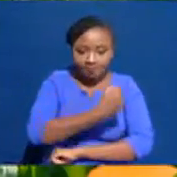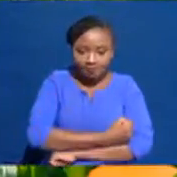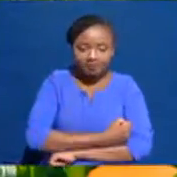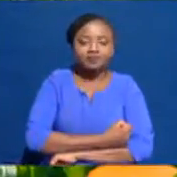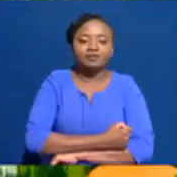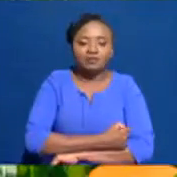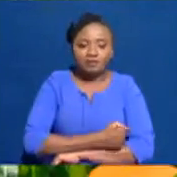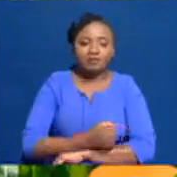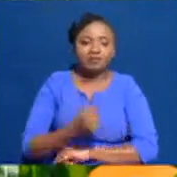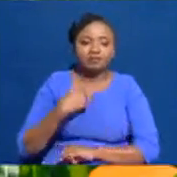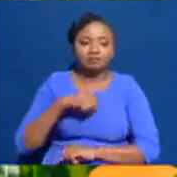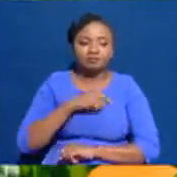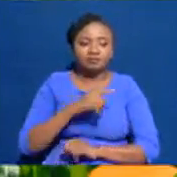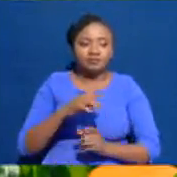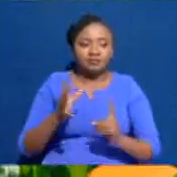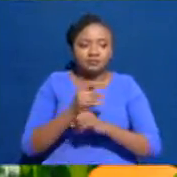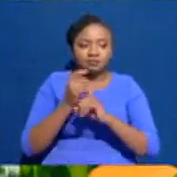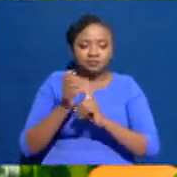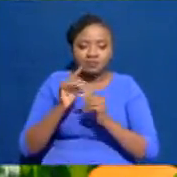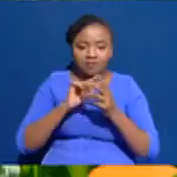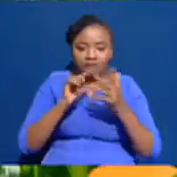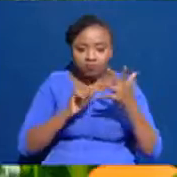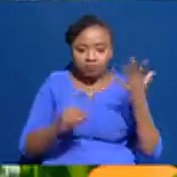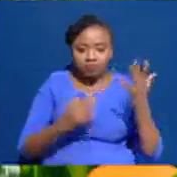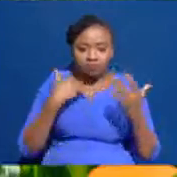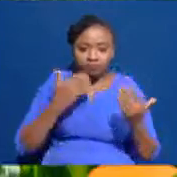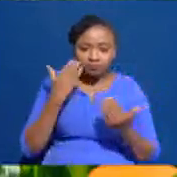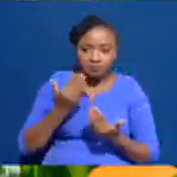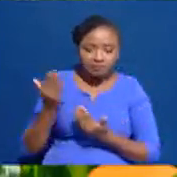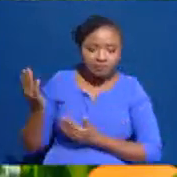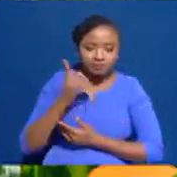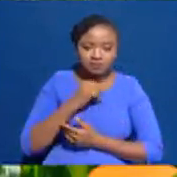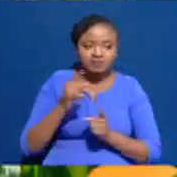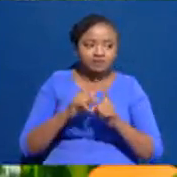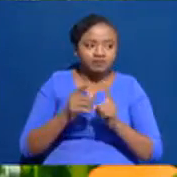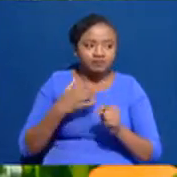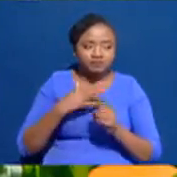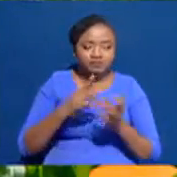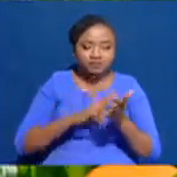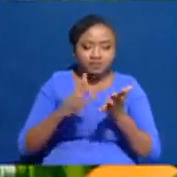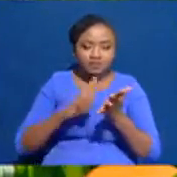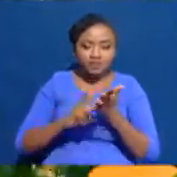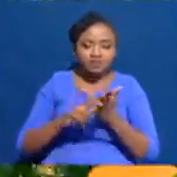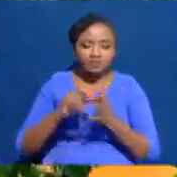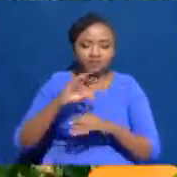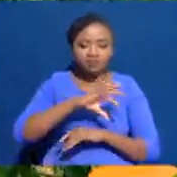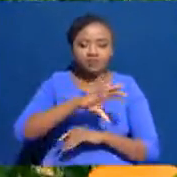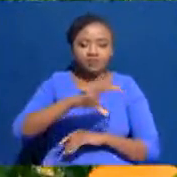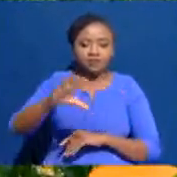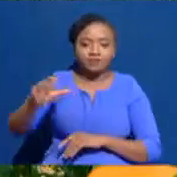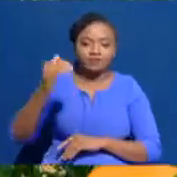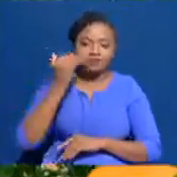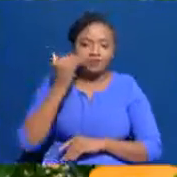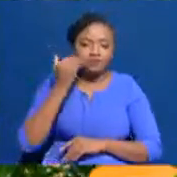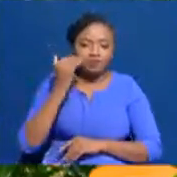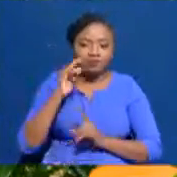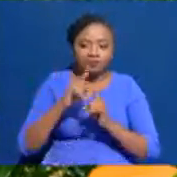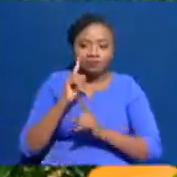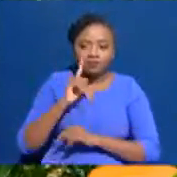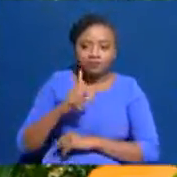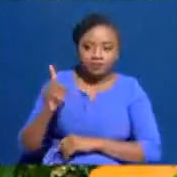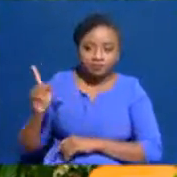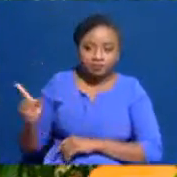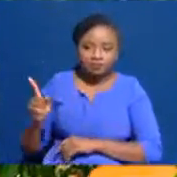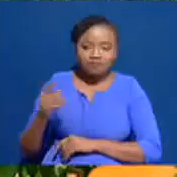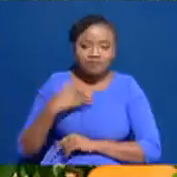we were able to do what you've been able to see here and even there's a replication around the county of Siaya. The new seed variety has